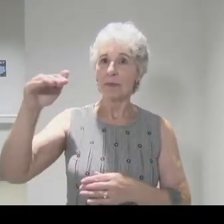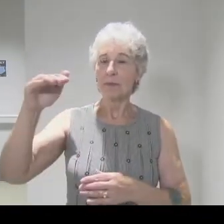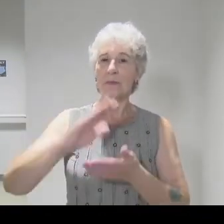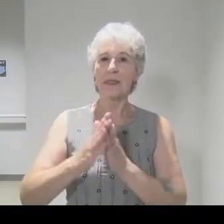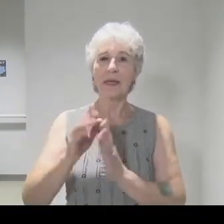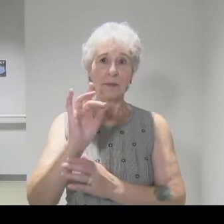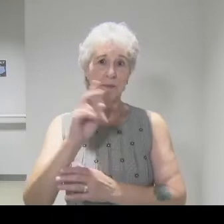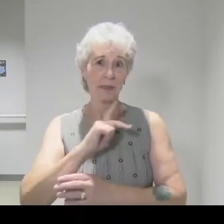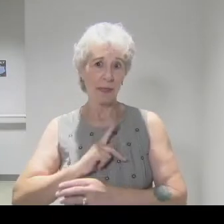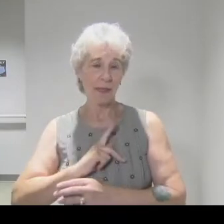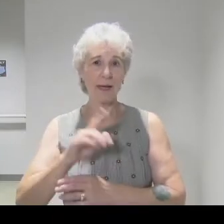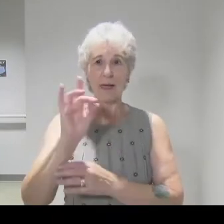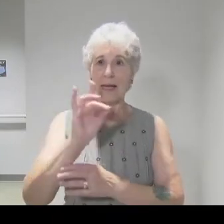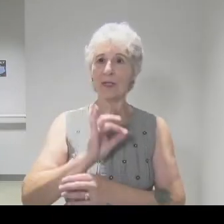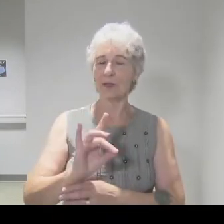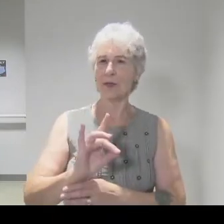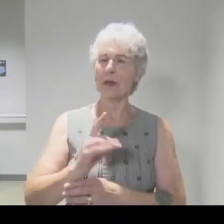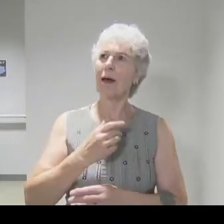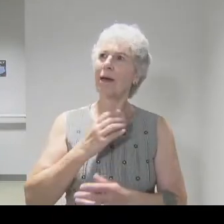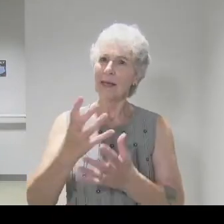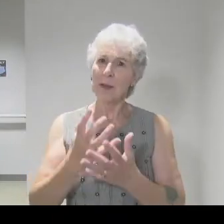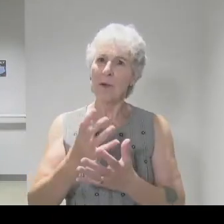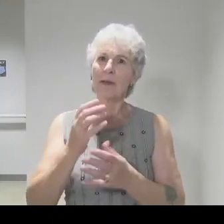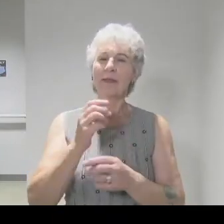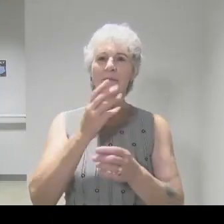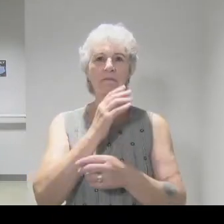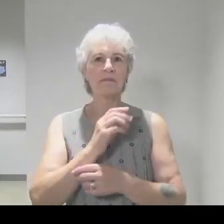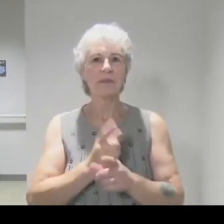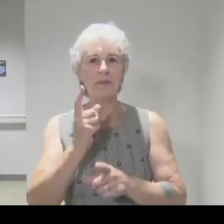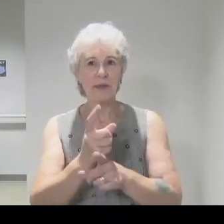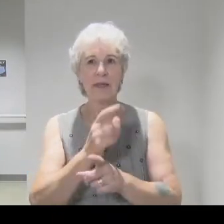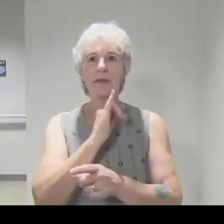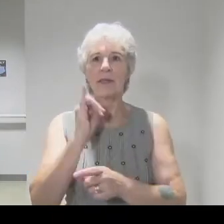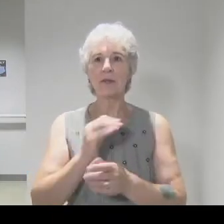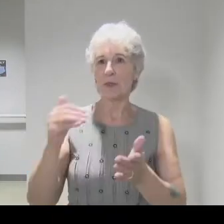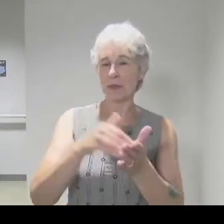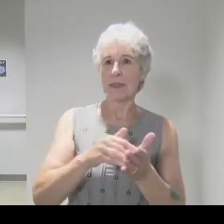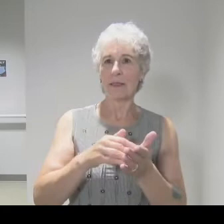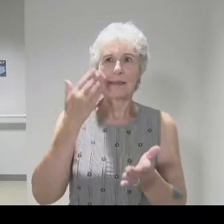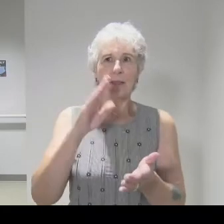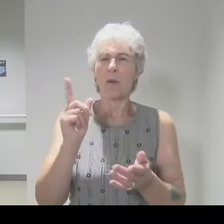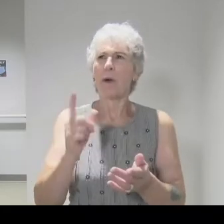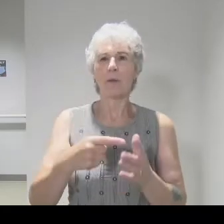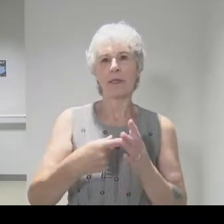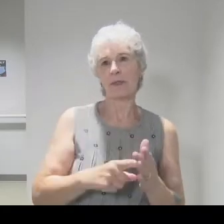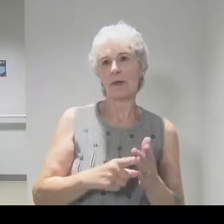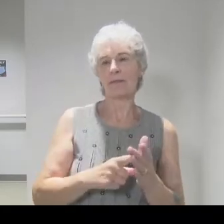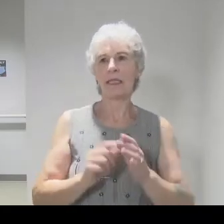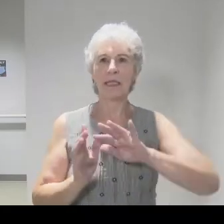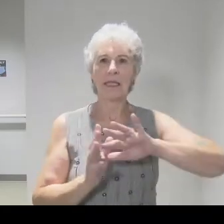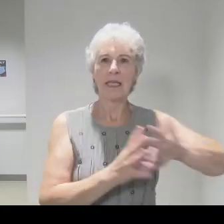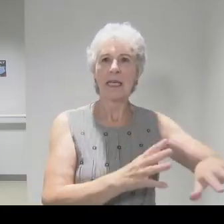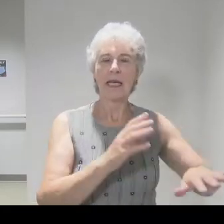8, he desired to rekindle the faith of Israel, but he didn't know where to start, and so he got rid of some of the worship centers